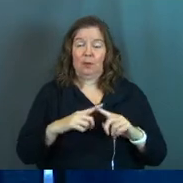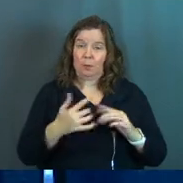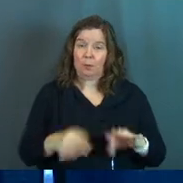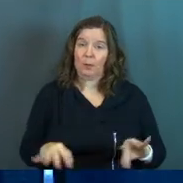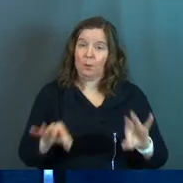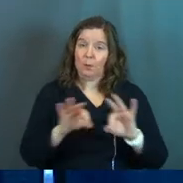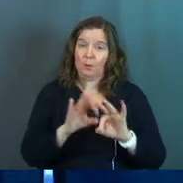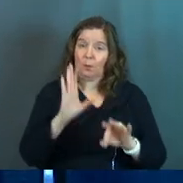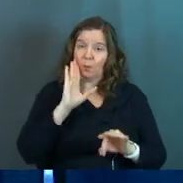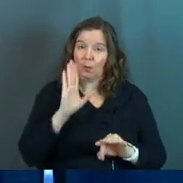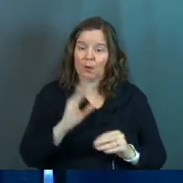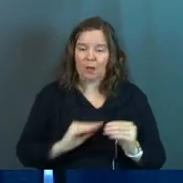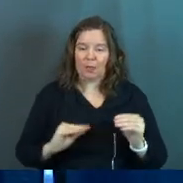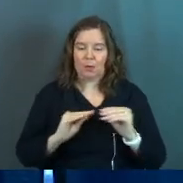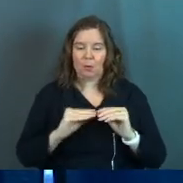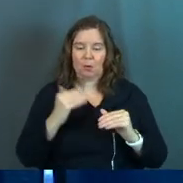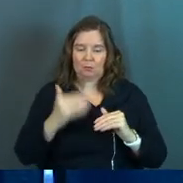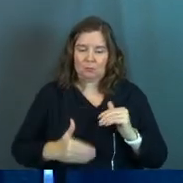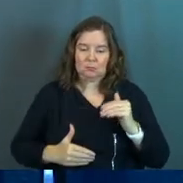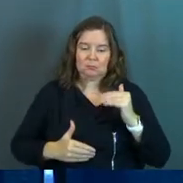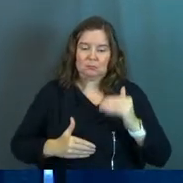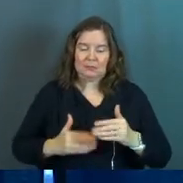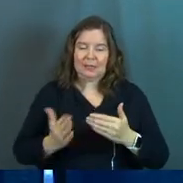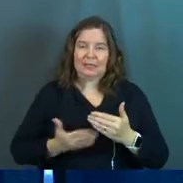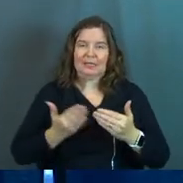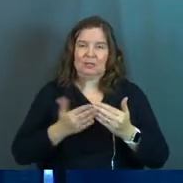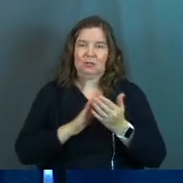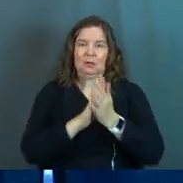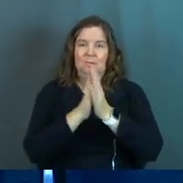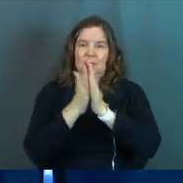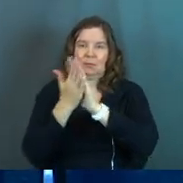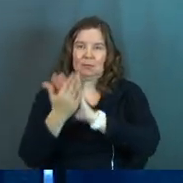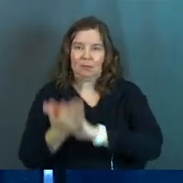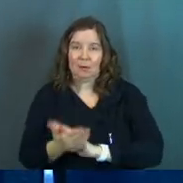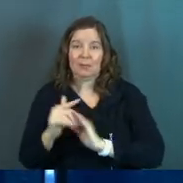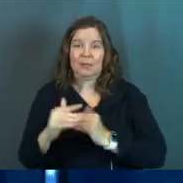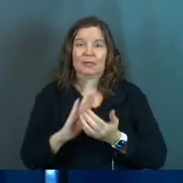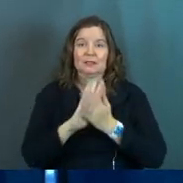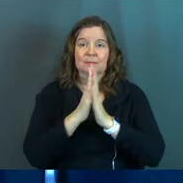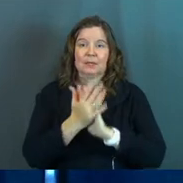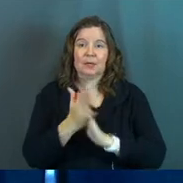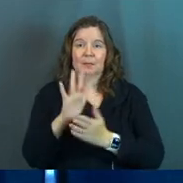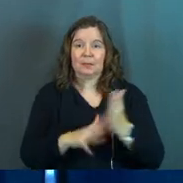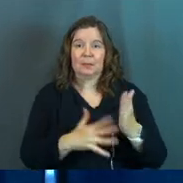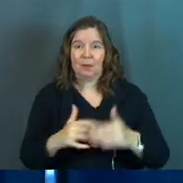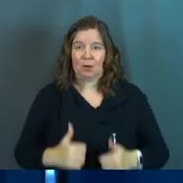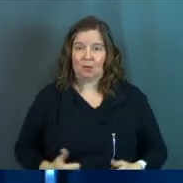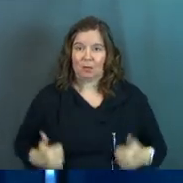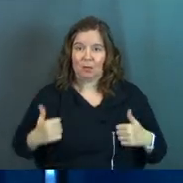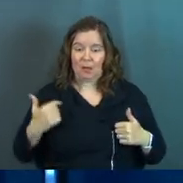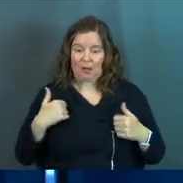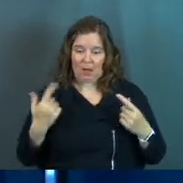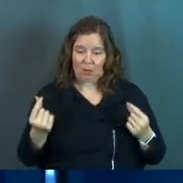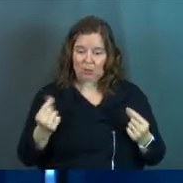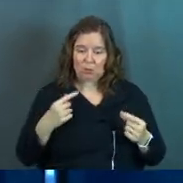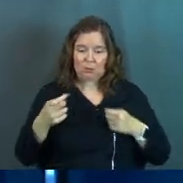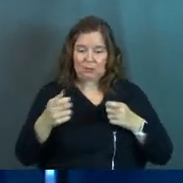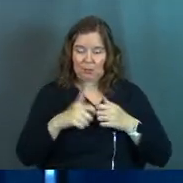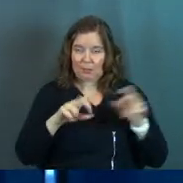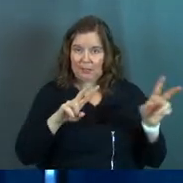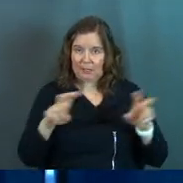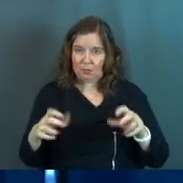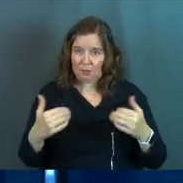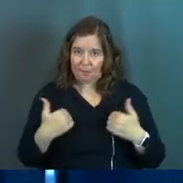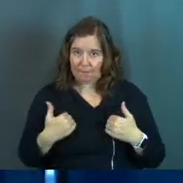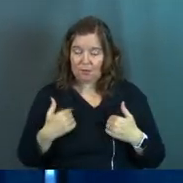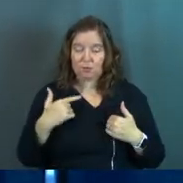it. And the more you do it, the easier it's going to get. This becomes the pattern in your life. This is what I do to deal with the issues